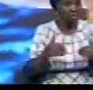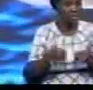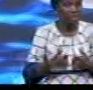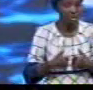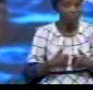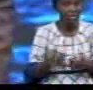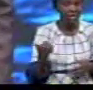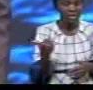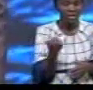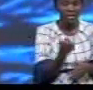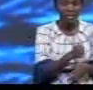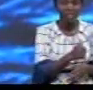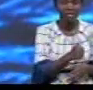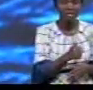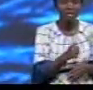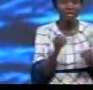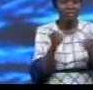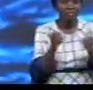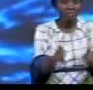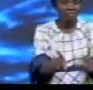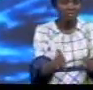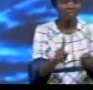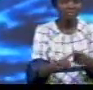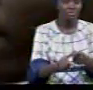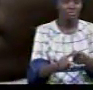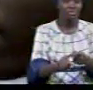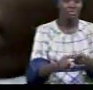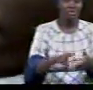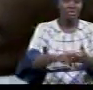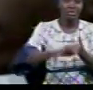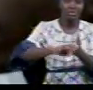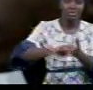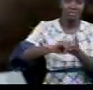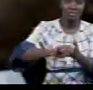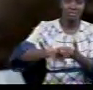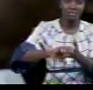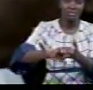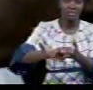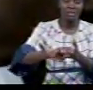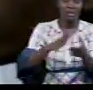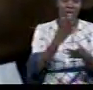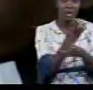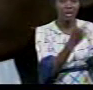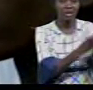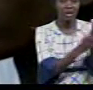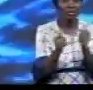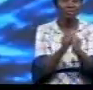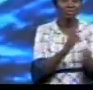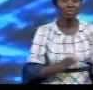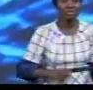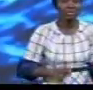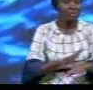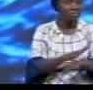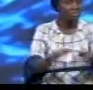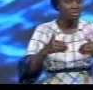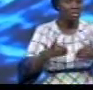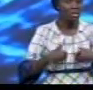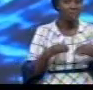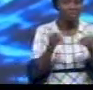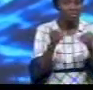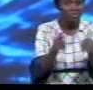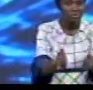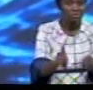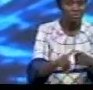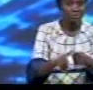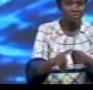any chance to shake hands with Christ. The woman did not have any chance to bend